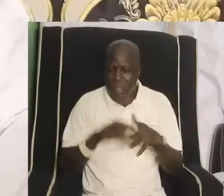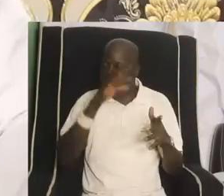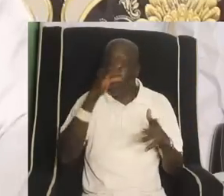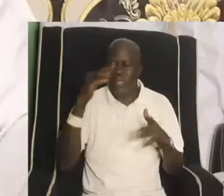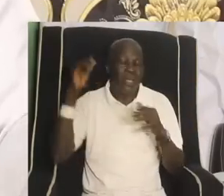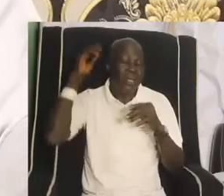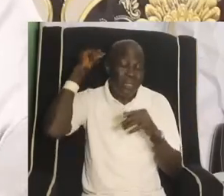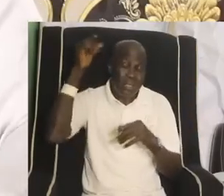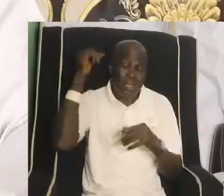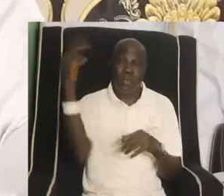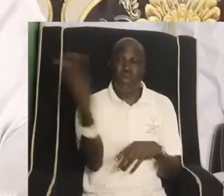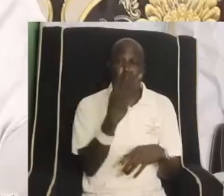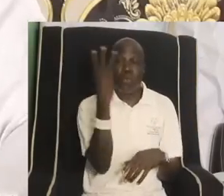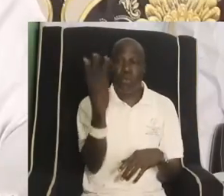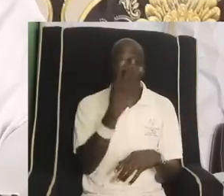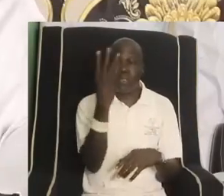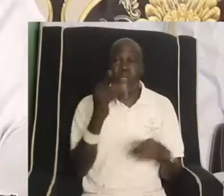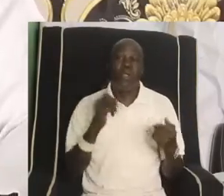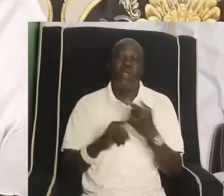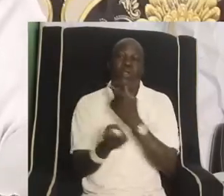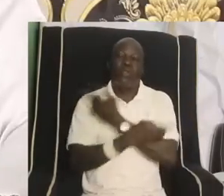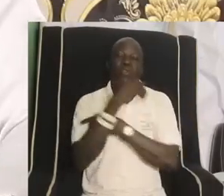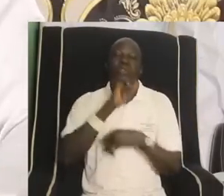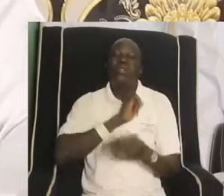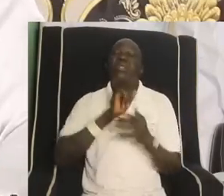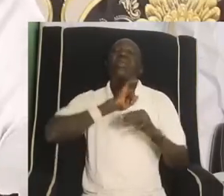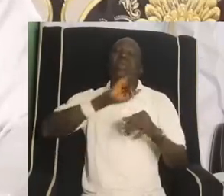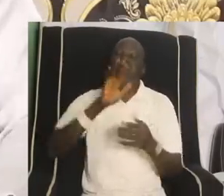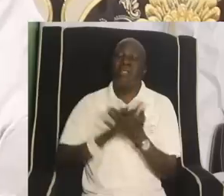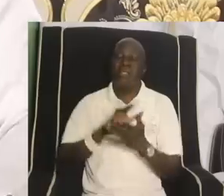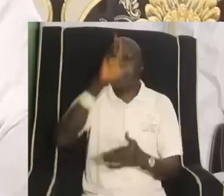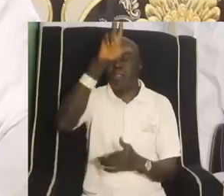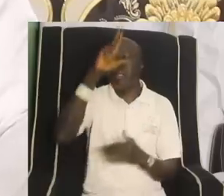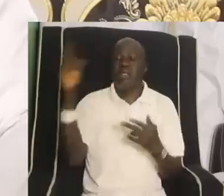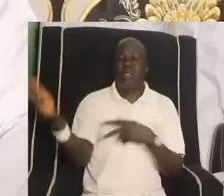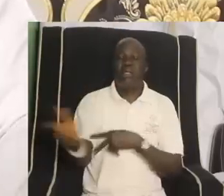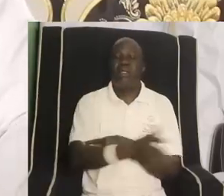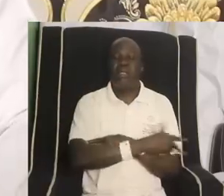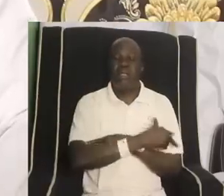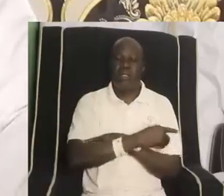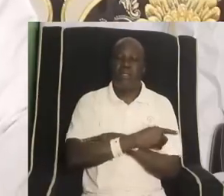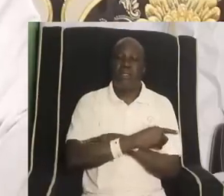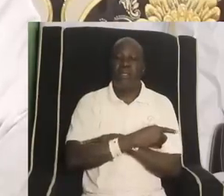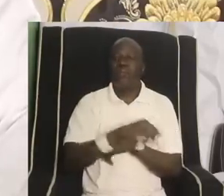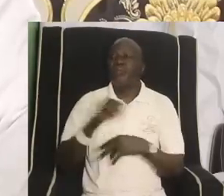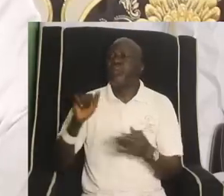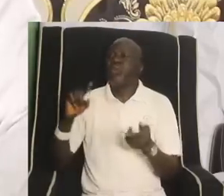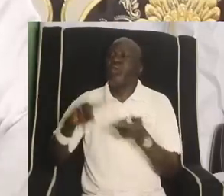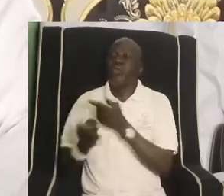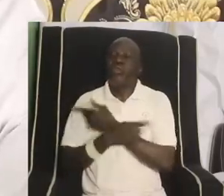We started fasting since Wednesday before yesterday. And it's got exactly 3 days